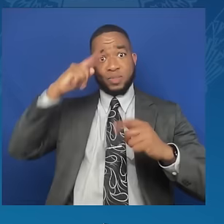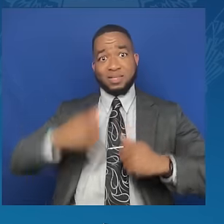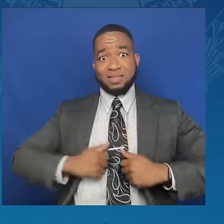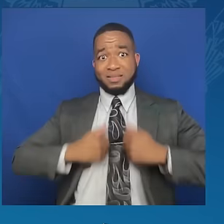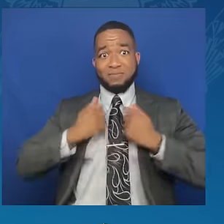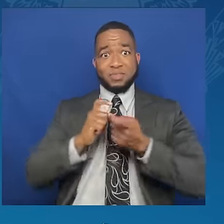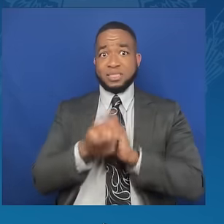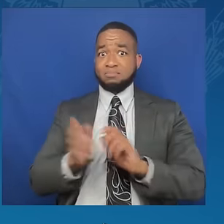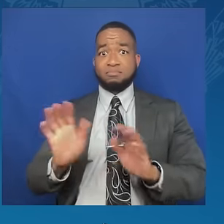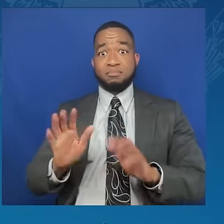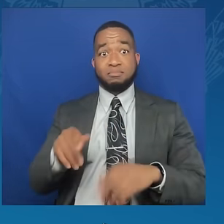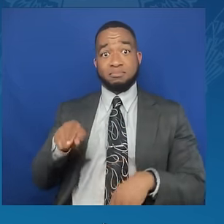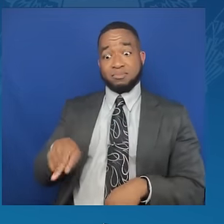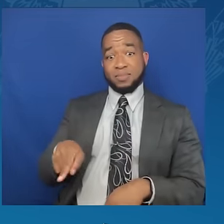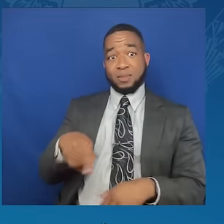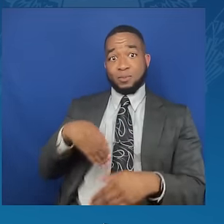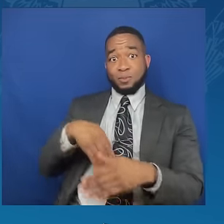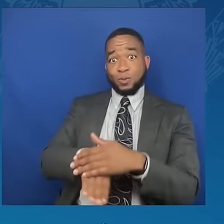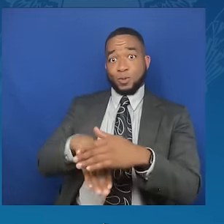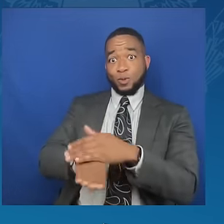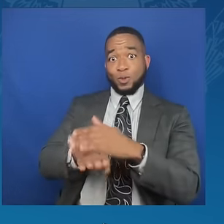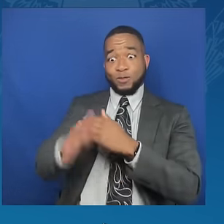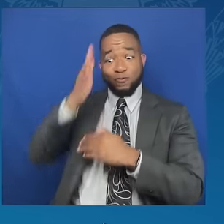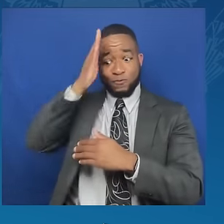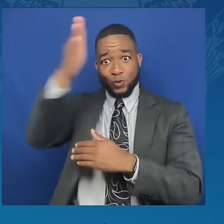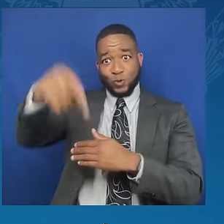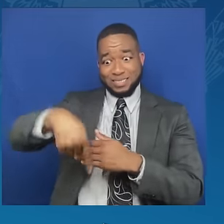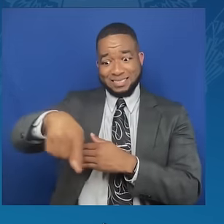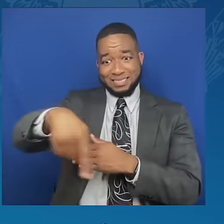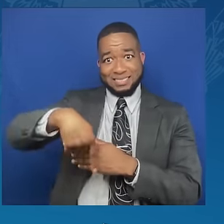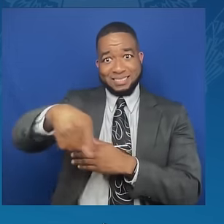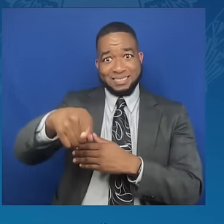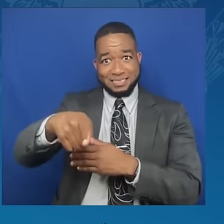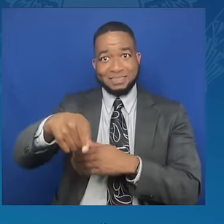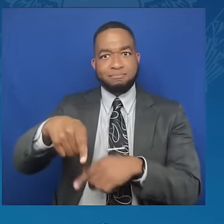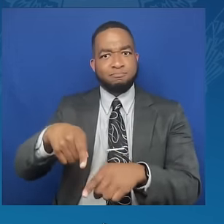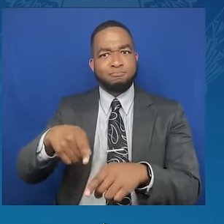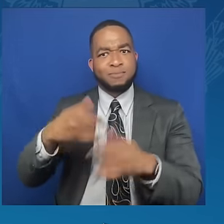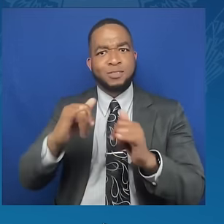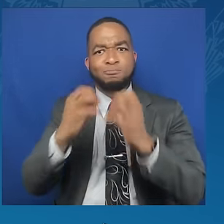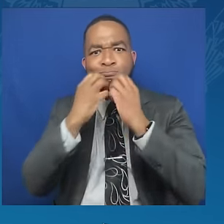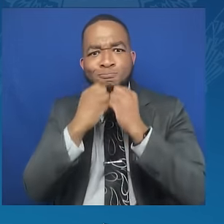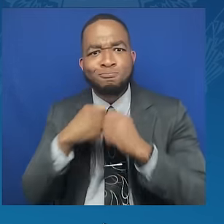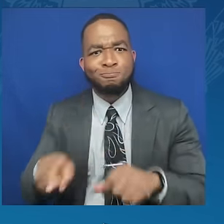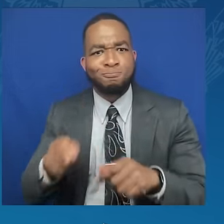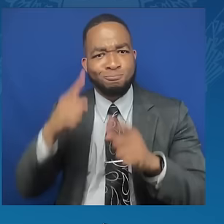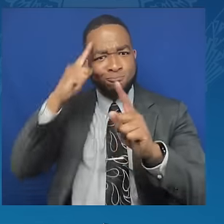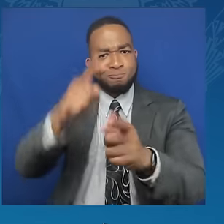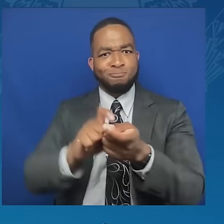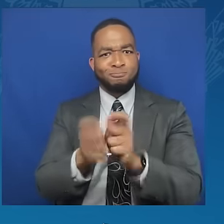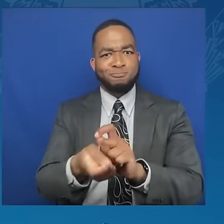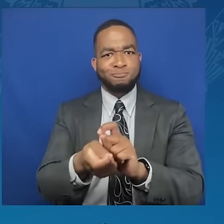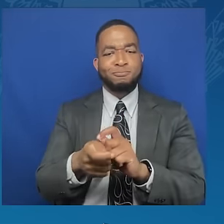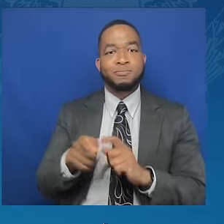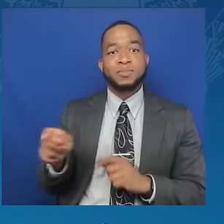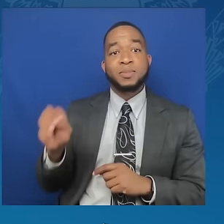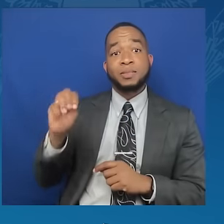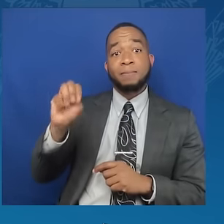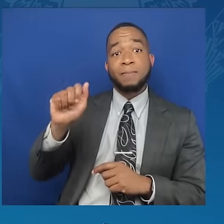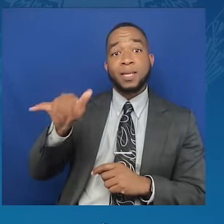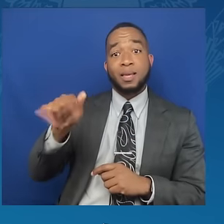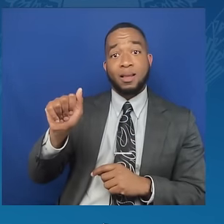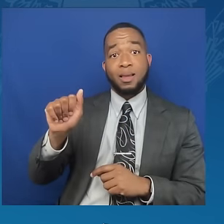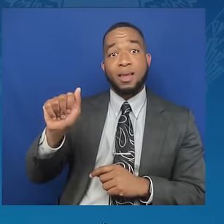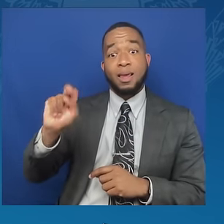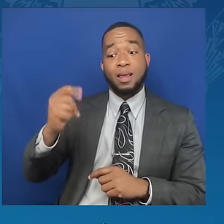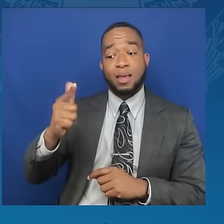She is, in the words of Maya Angelou, the hopes and dreams of the slave. Kamala Harris